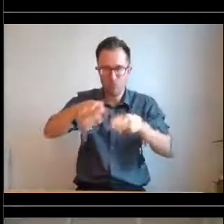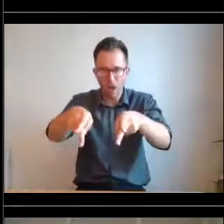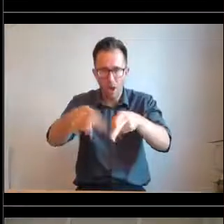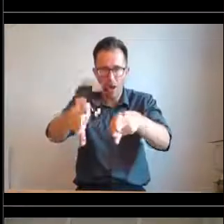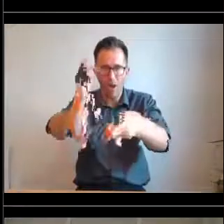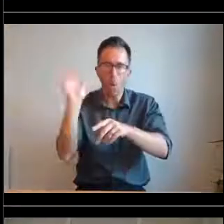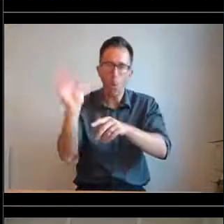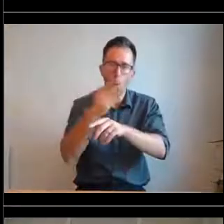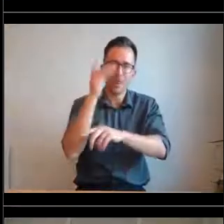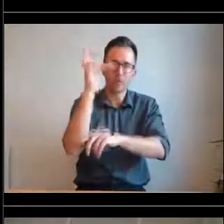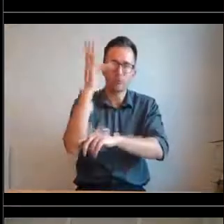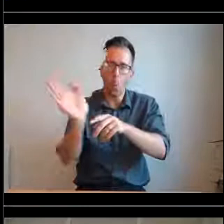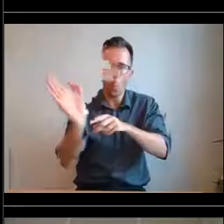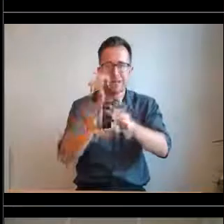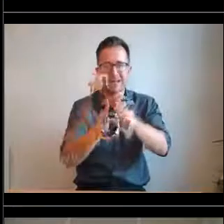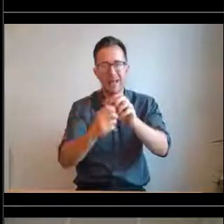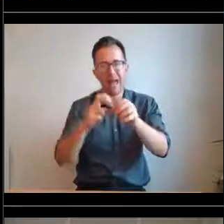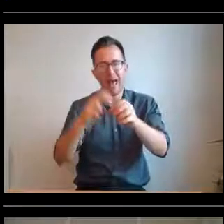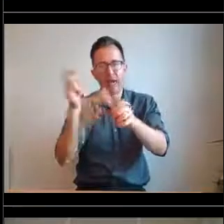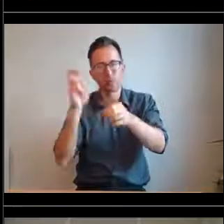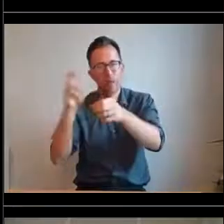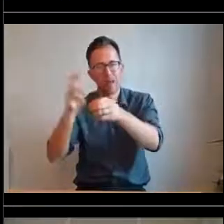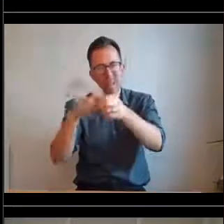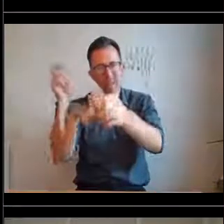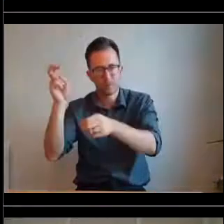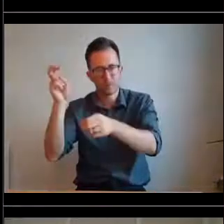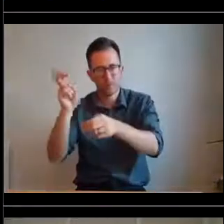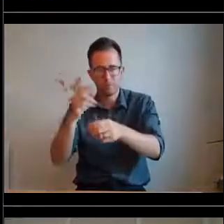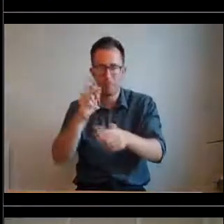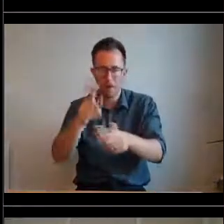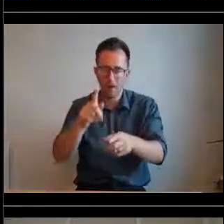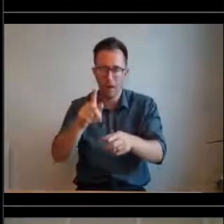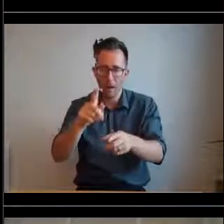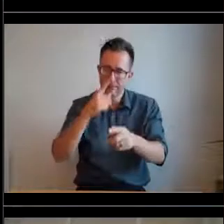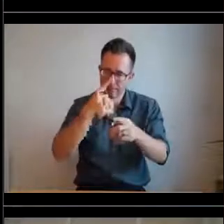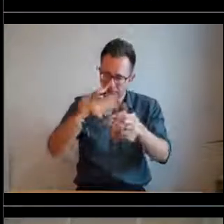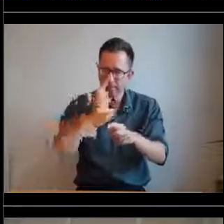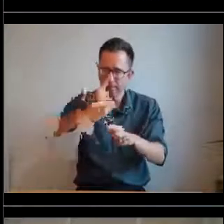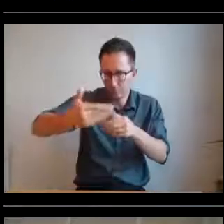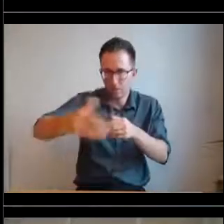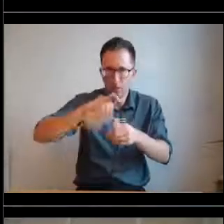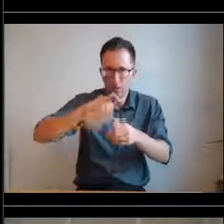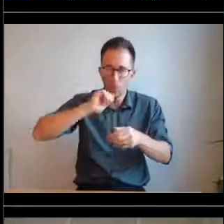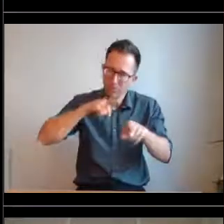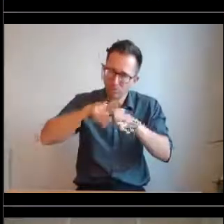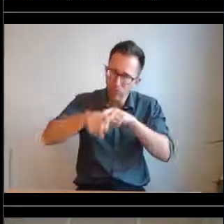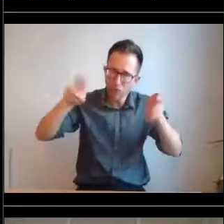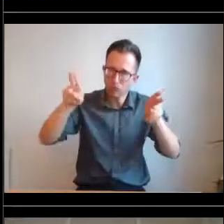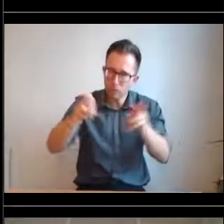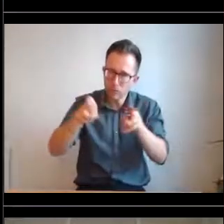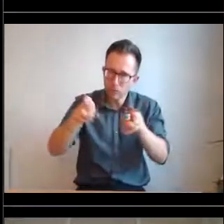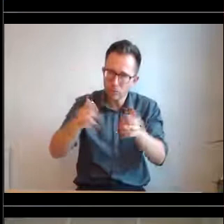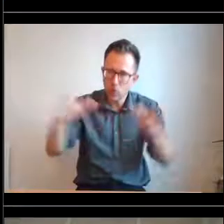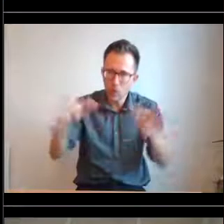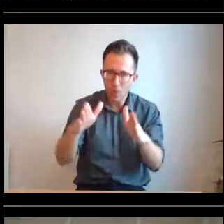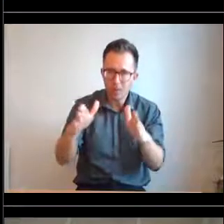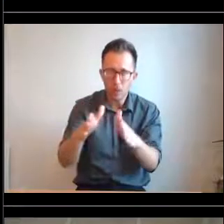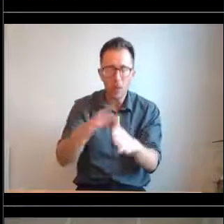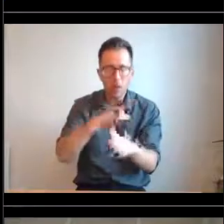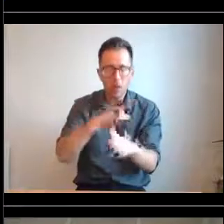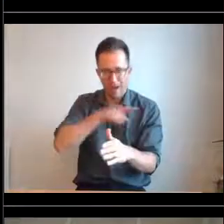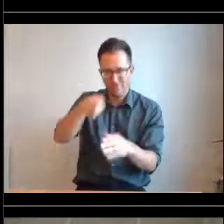be looking at trying to reduce it even further and speaking to the utility companies, because obviously there's ancient